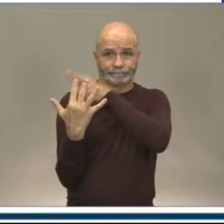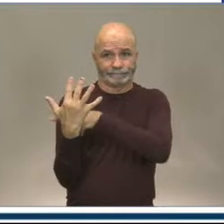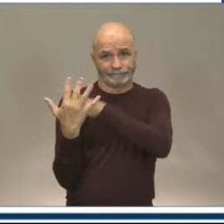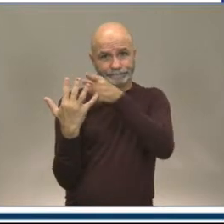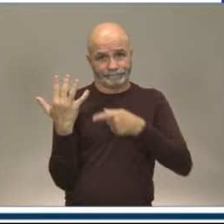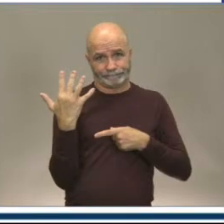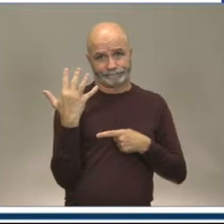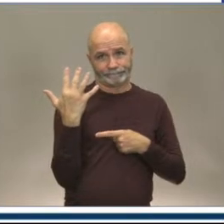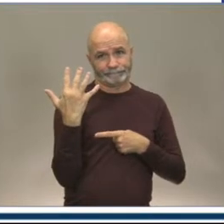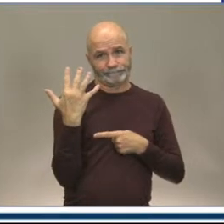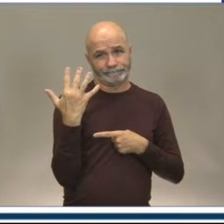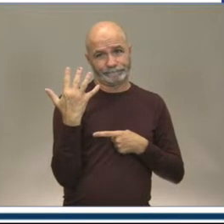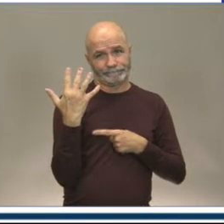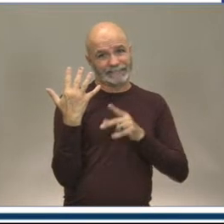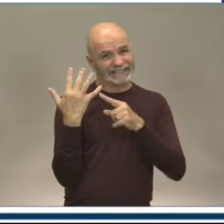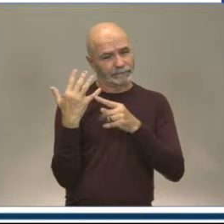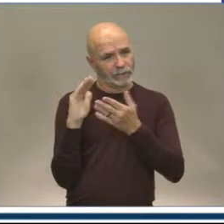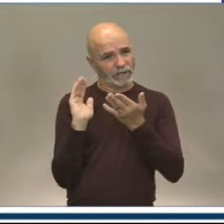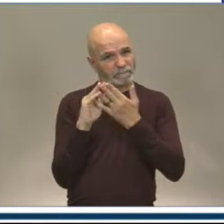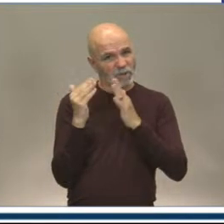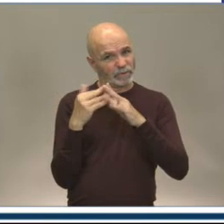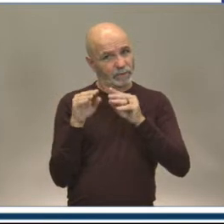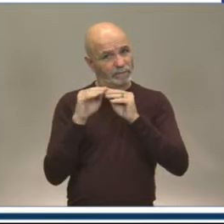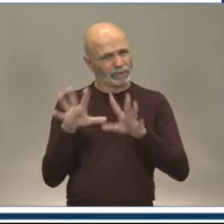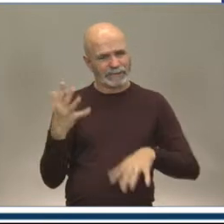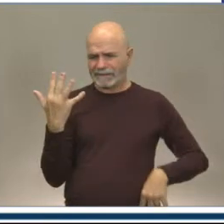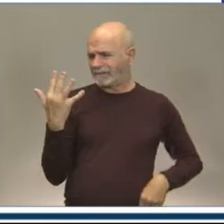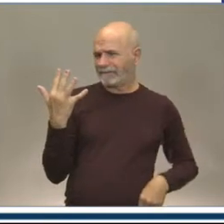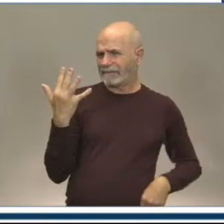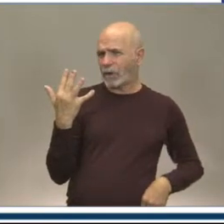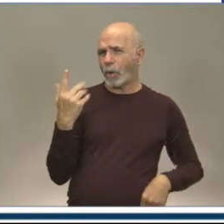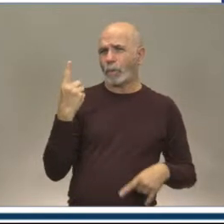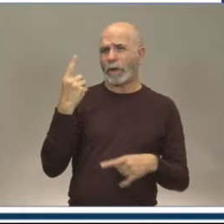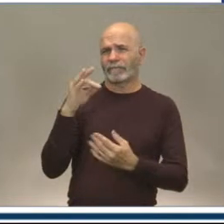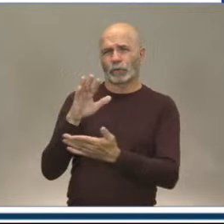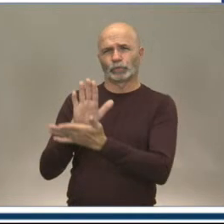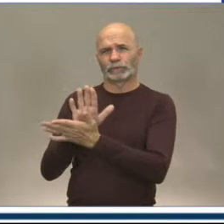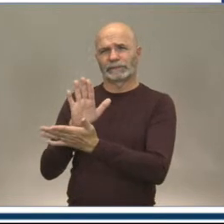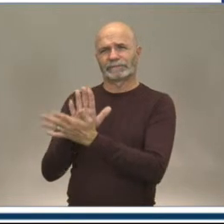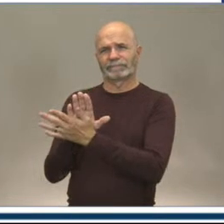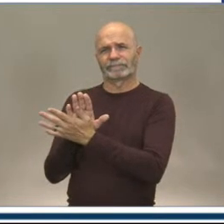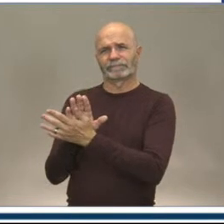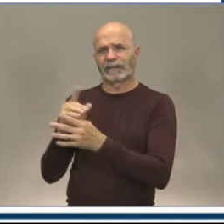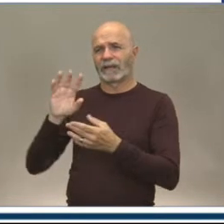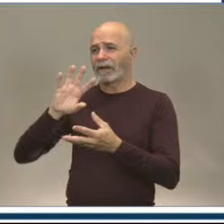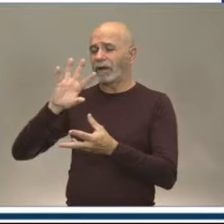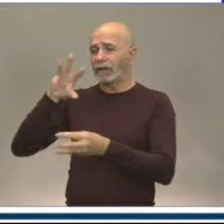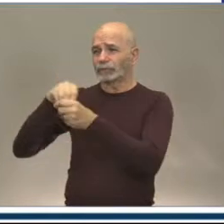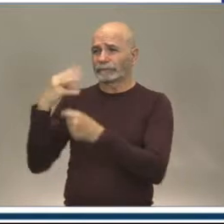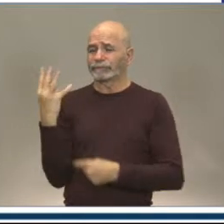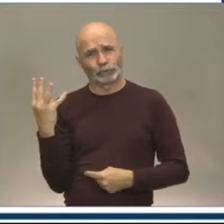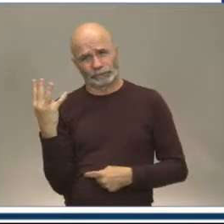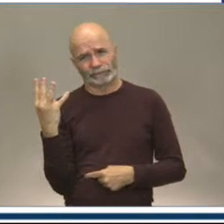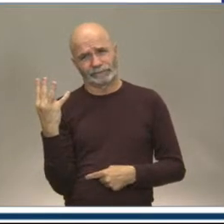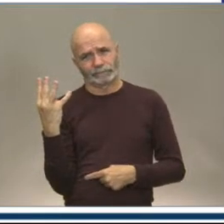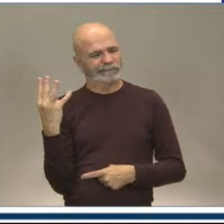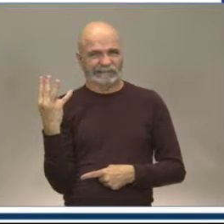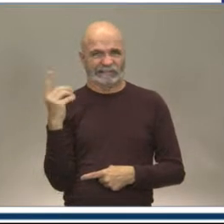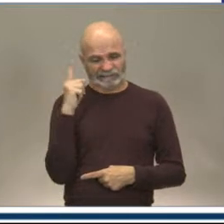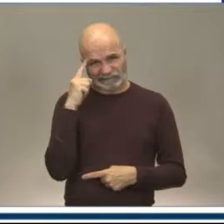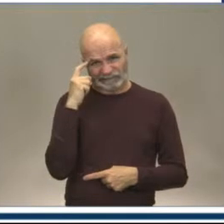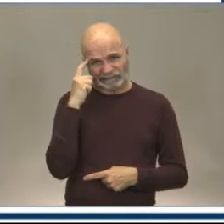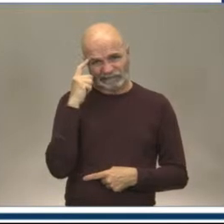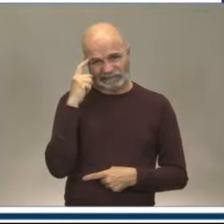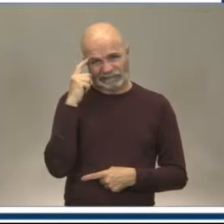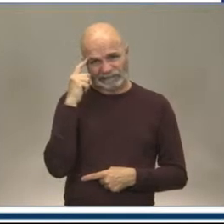spread, it just seems that there's only one school that the cases are coming from. I guess my question is, what does it take for the